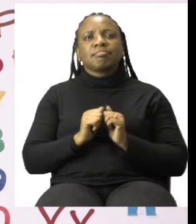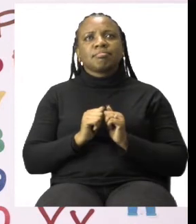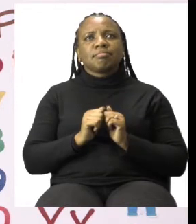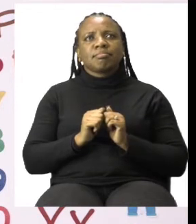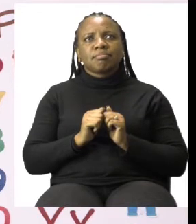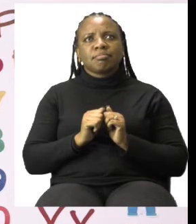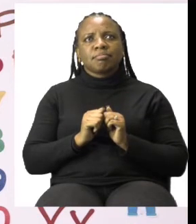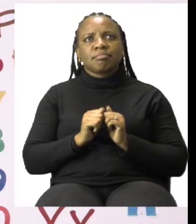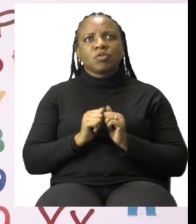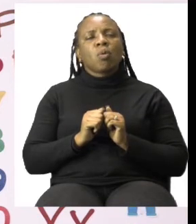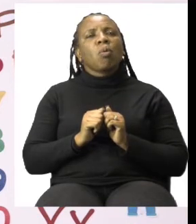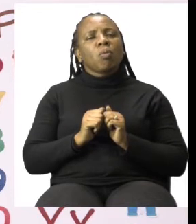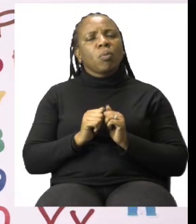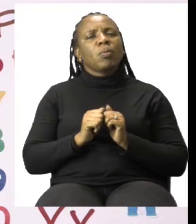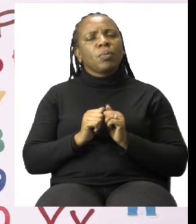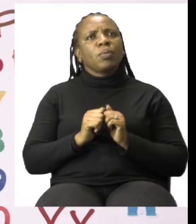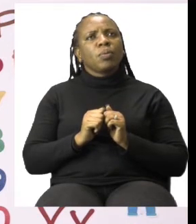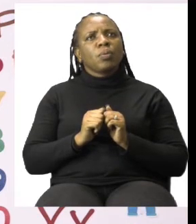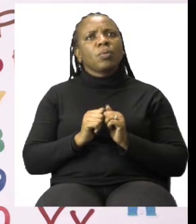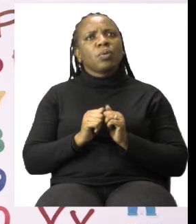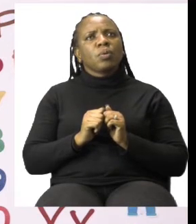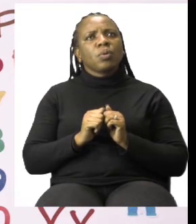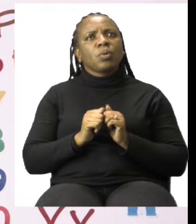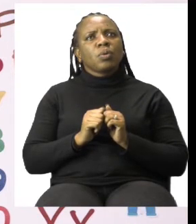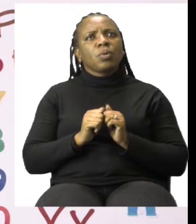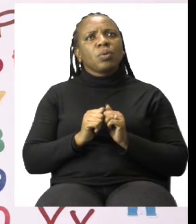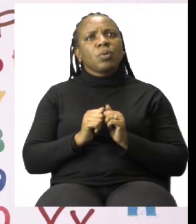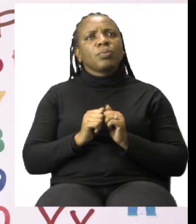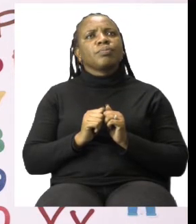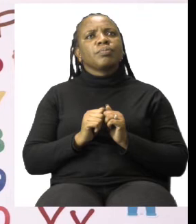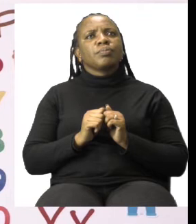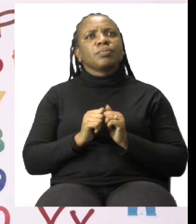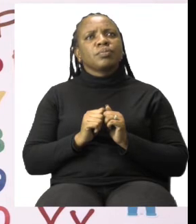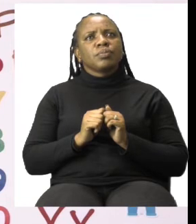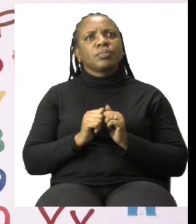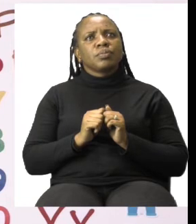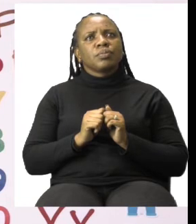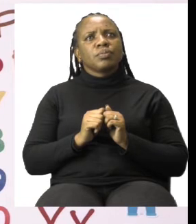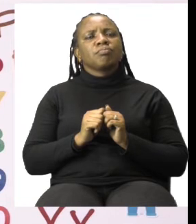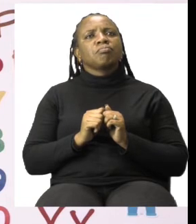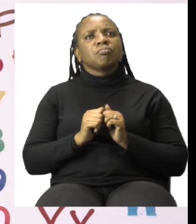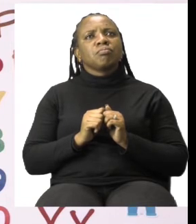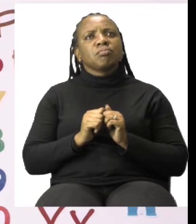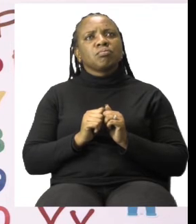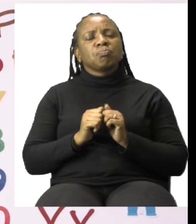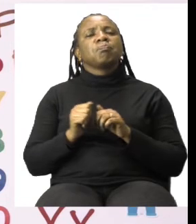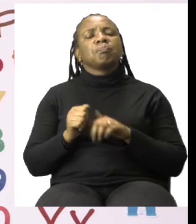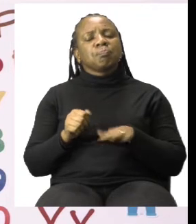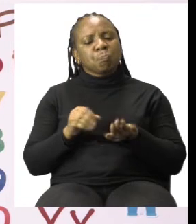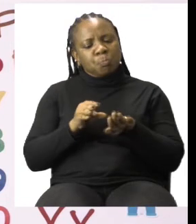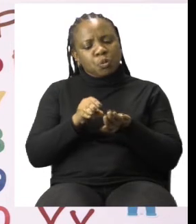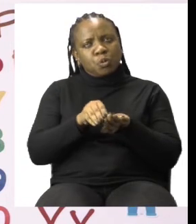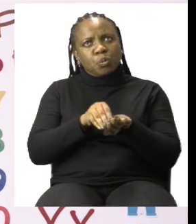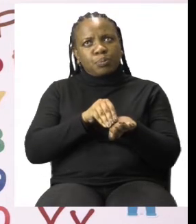our feet, the one that is under the coat, and that is a pair of